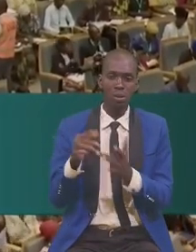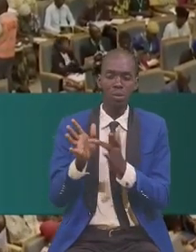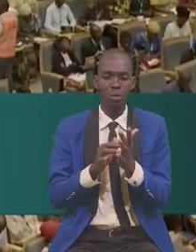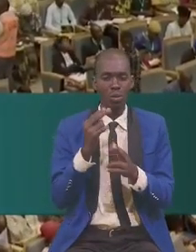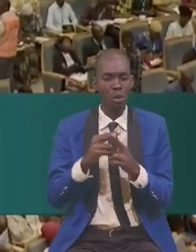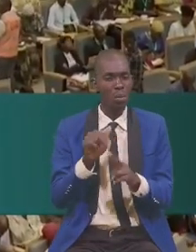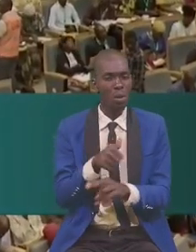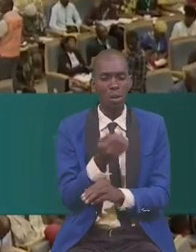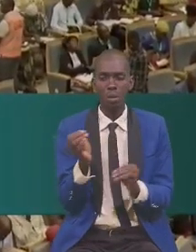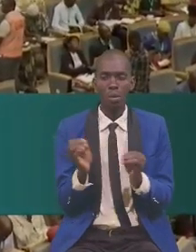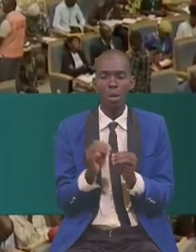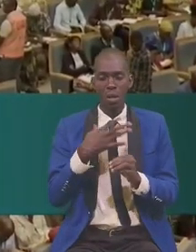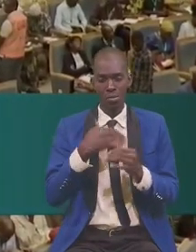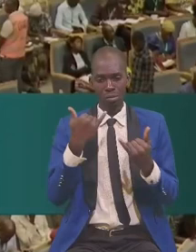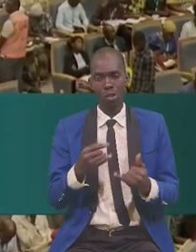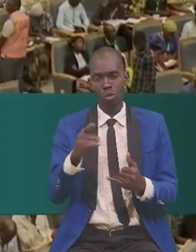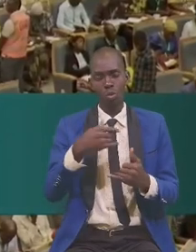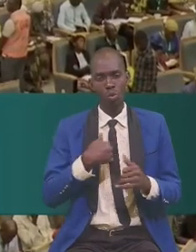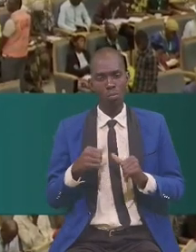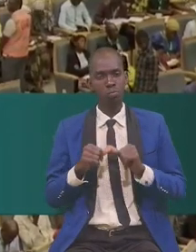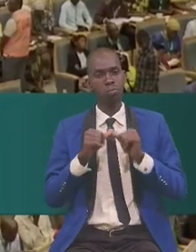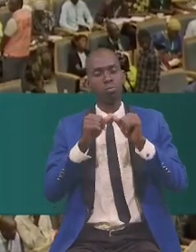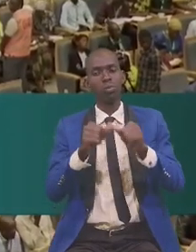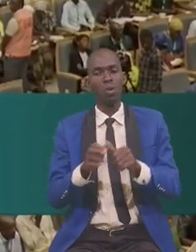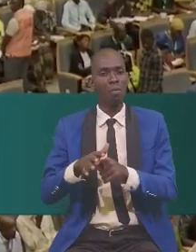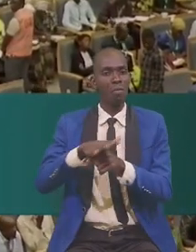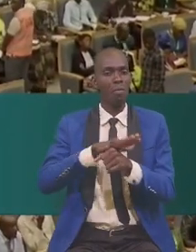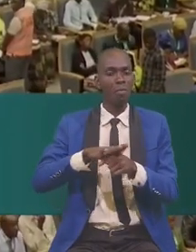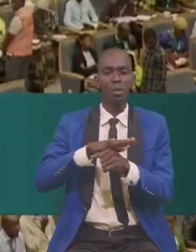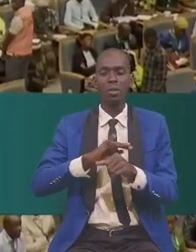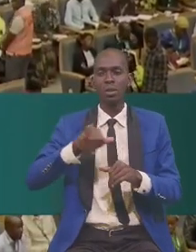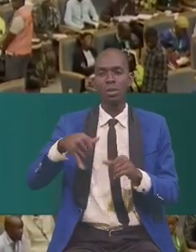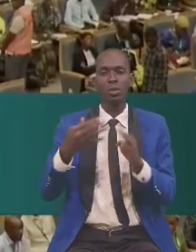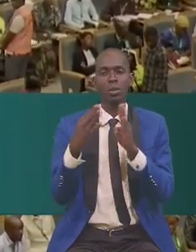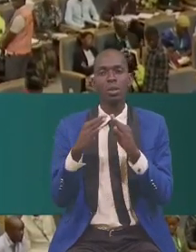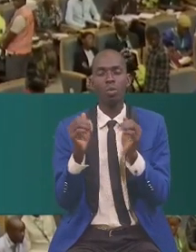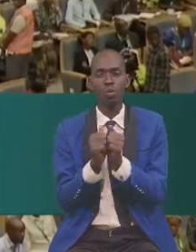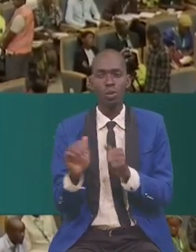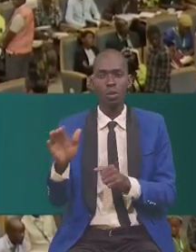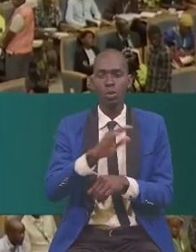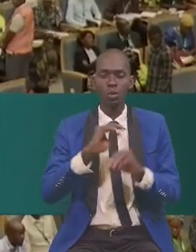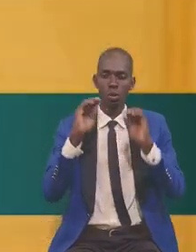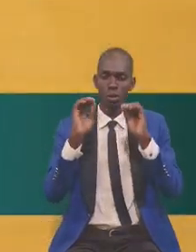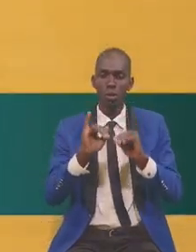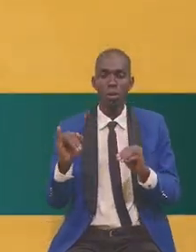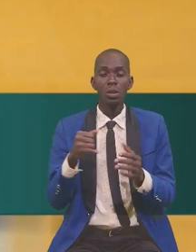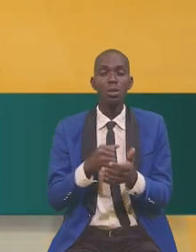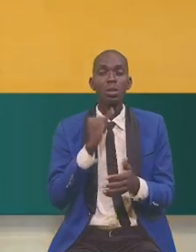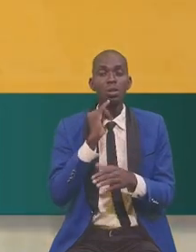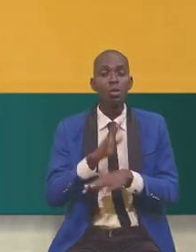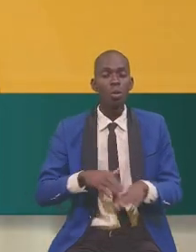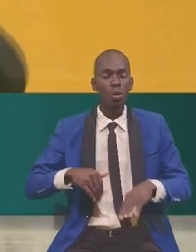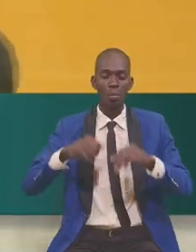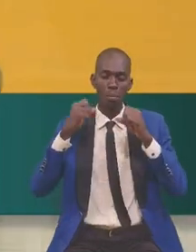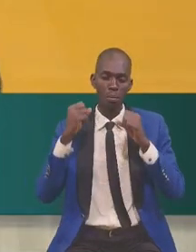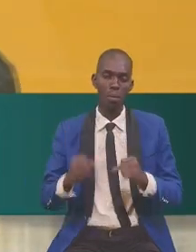you filled Jerusalem with your doctrine, is power evangelism. Chapter 8,